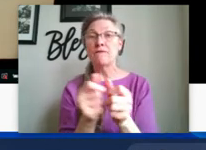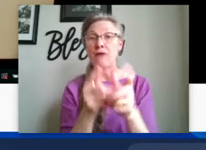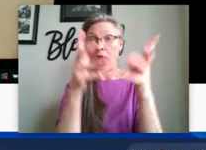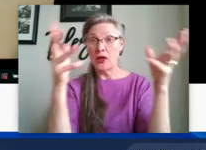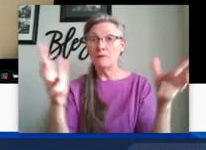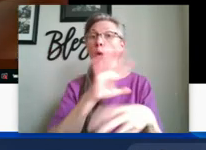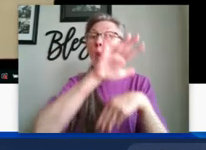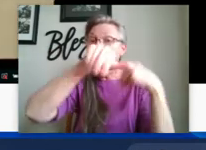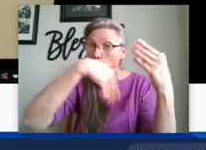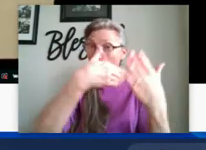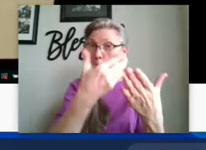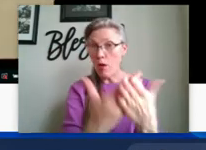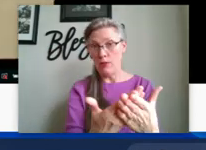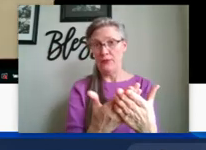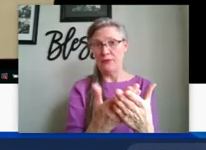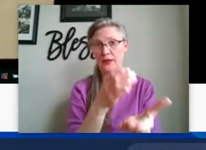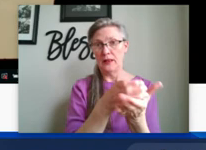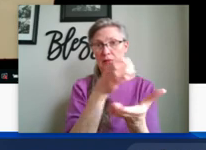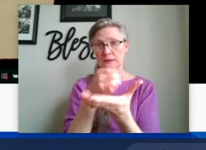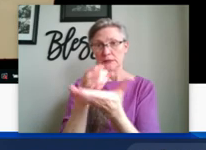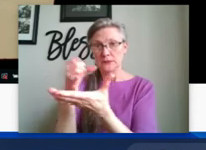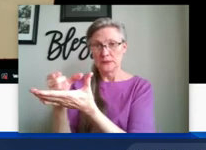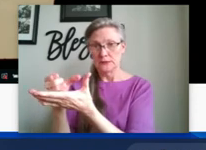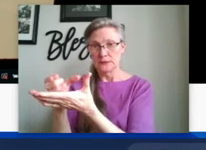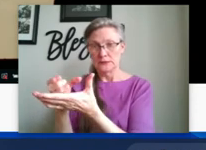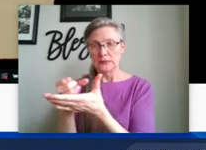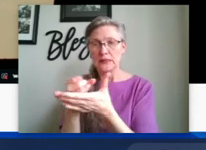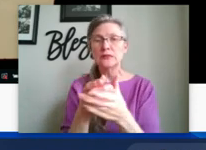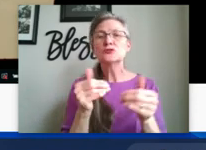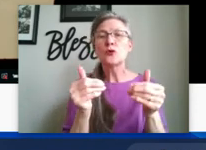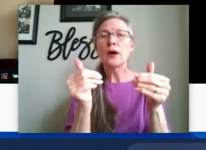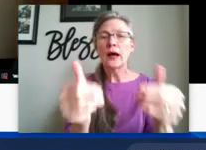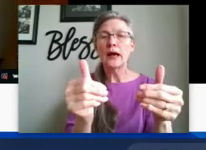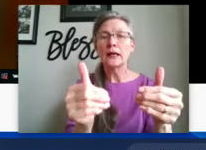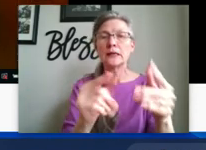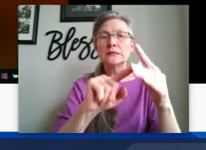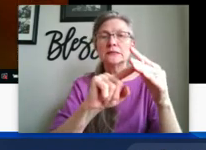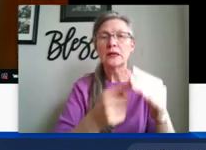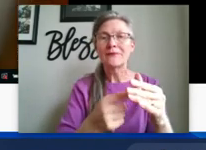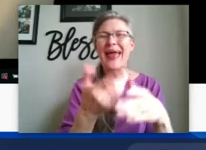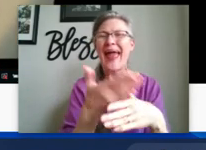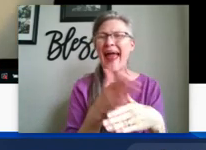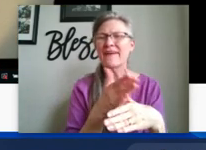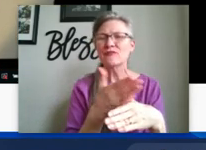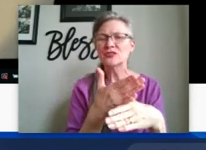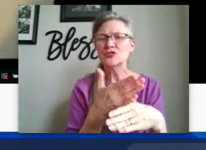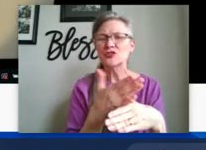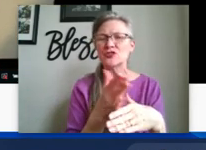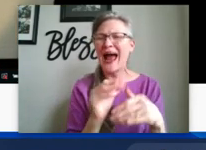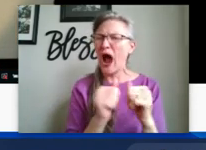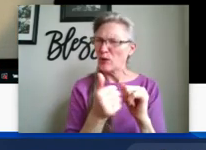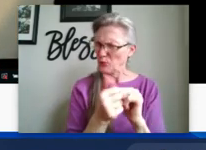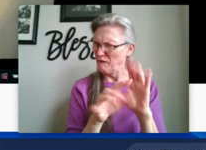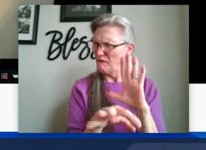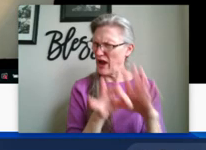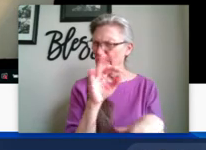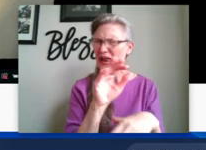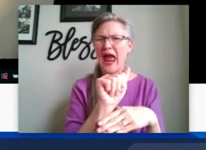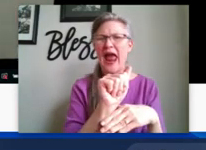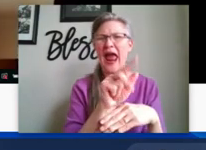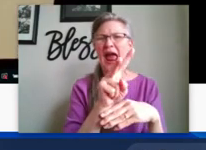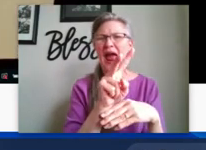all of the glasses? So let's work through these questions slowly. Let's start with the average, right? How do we find the